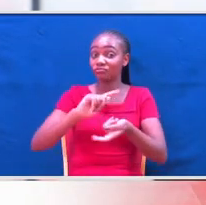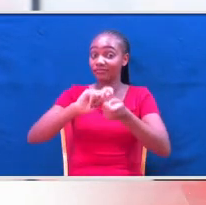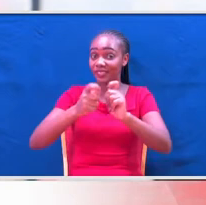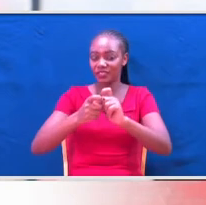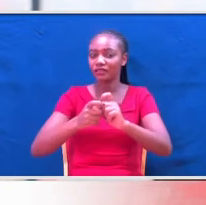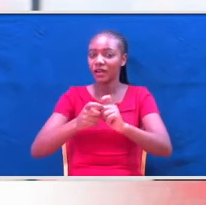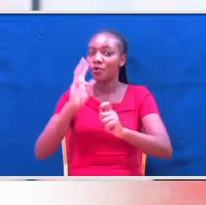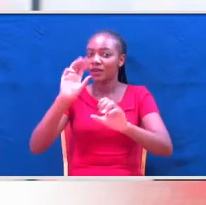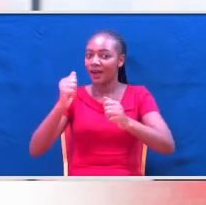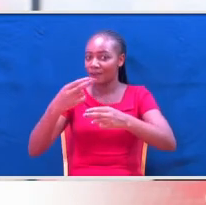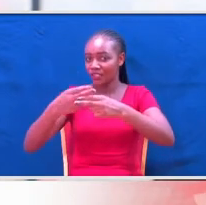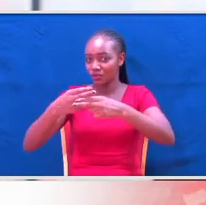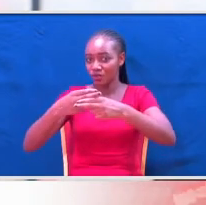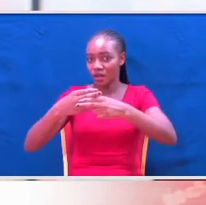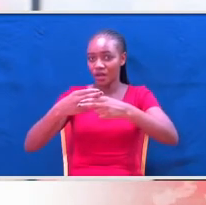just about to happen.